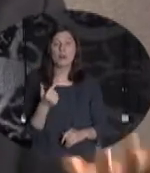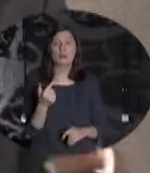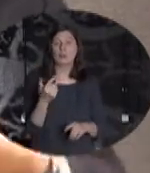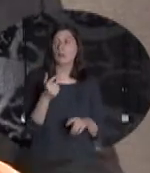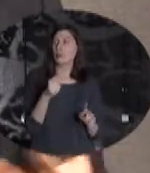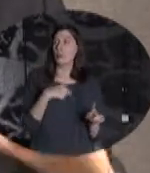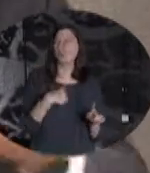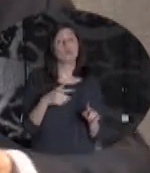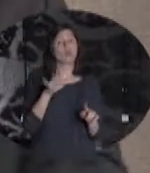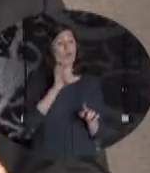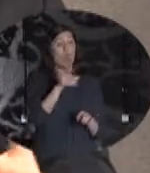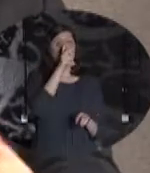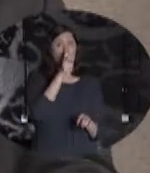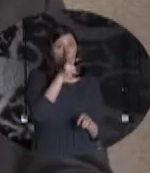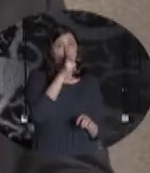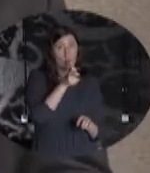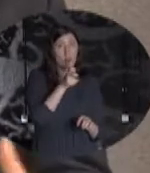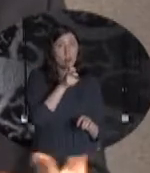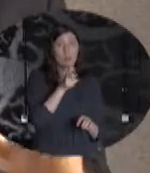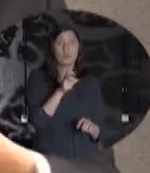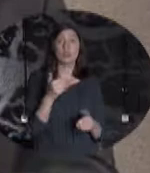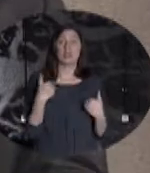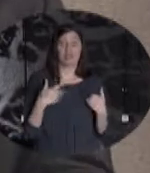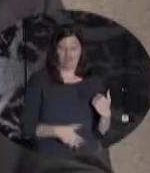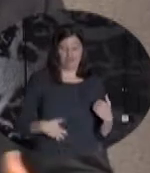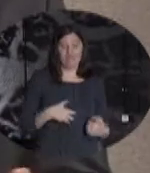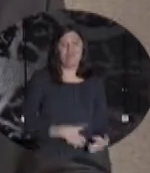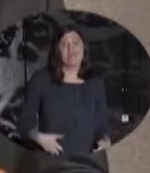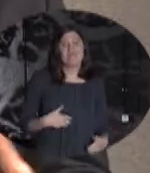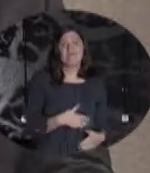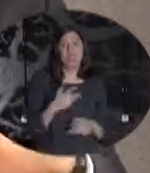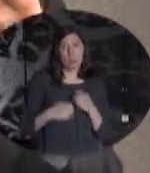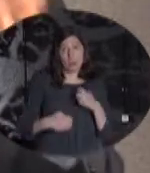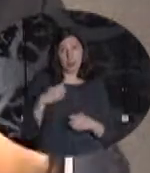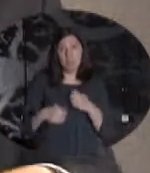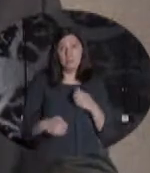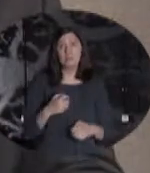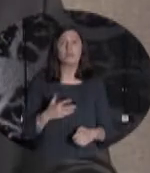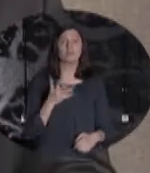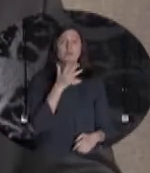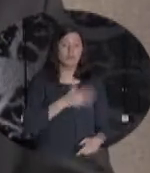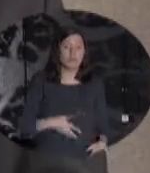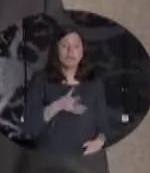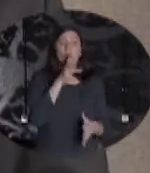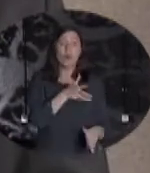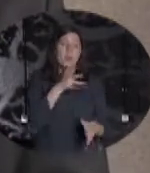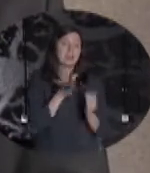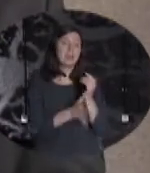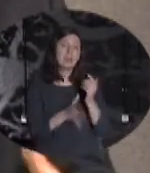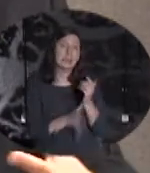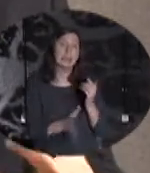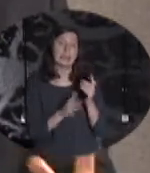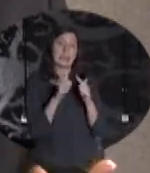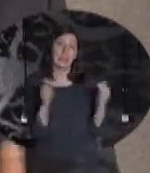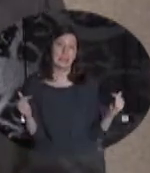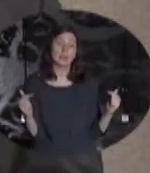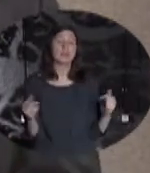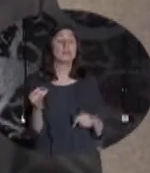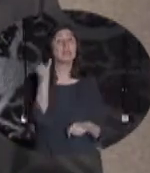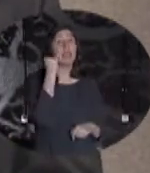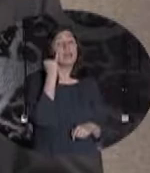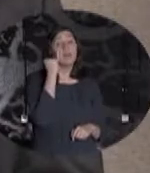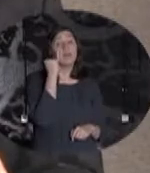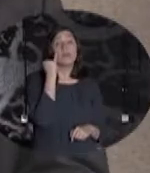a bug that causes a lot of gastrointestinal distress and nausea and vomiting and diarrhea and things like that. If you